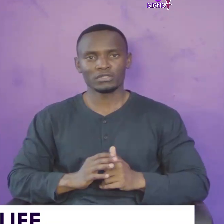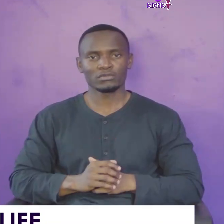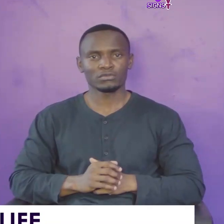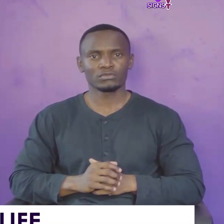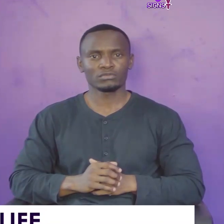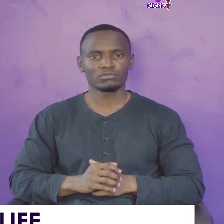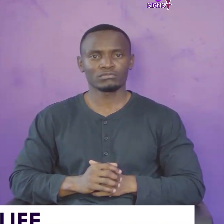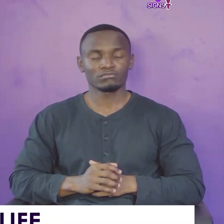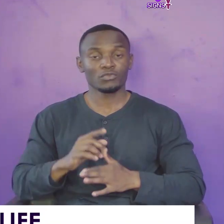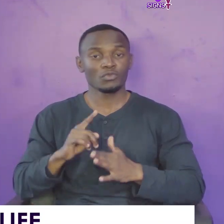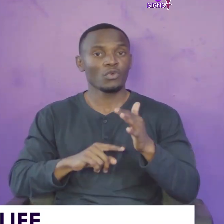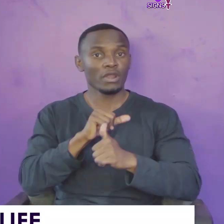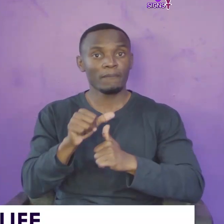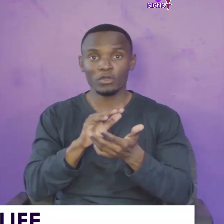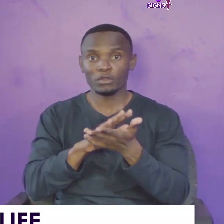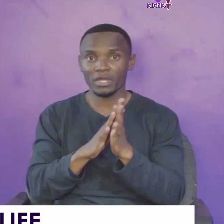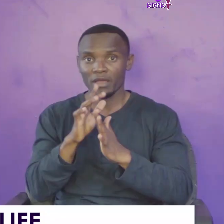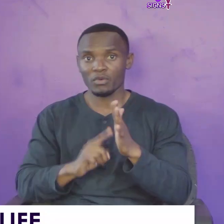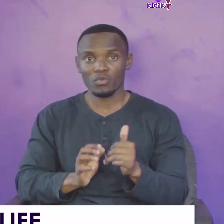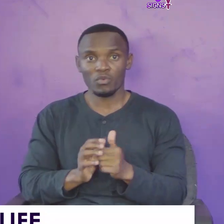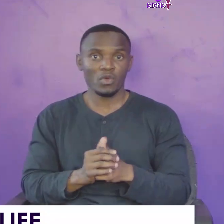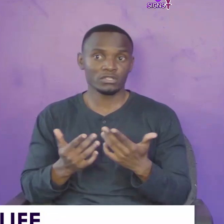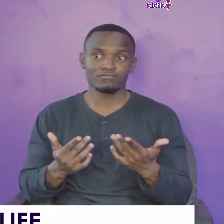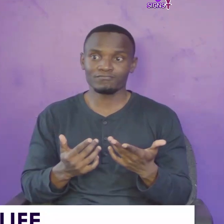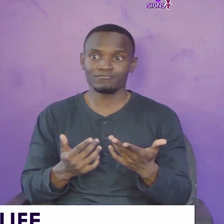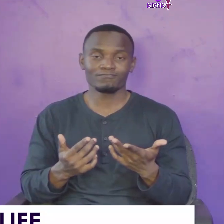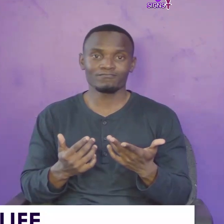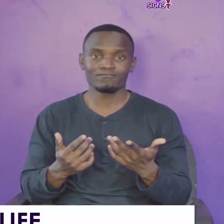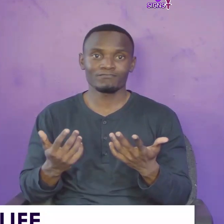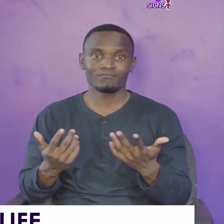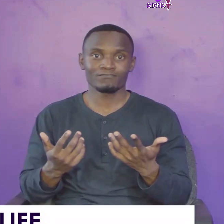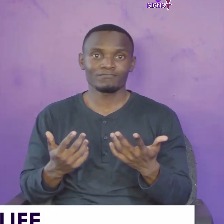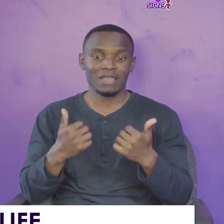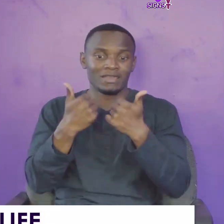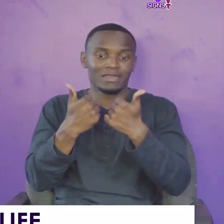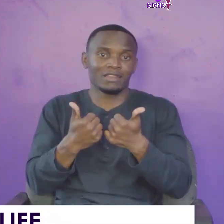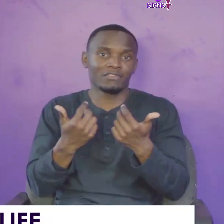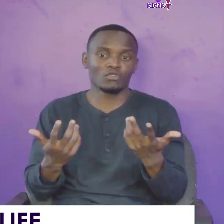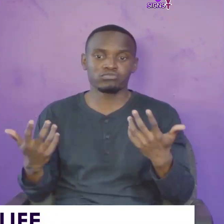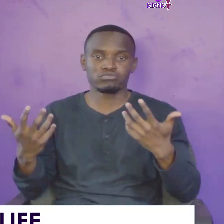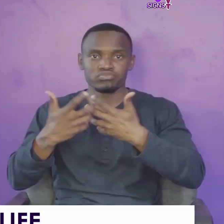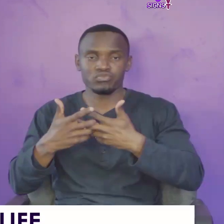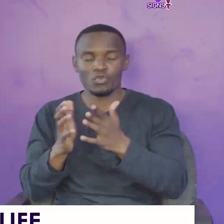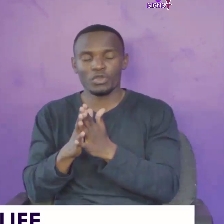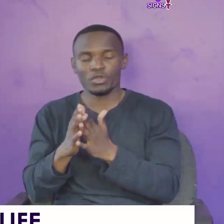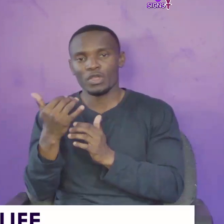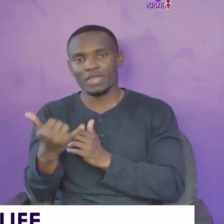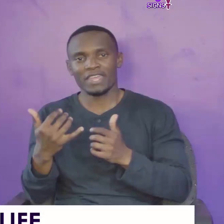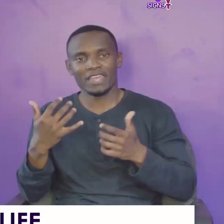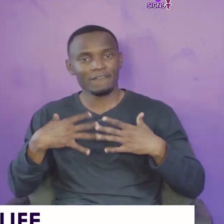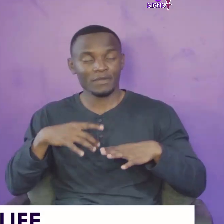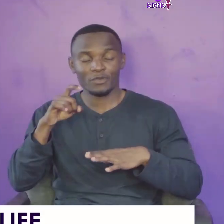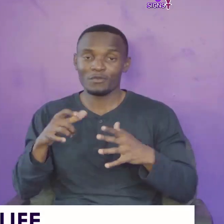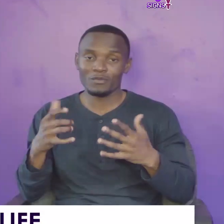There is so much young people in the continent right now. You need to adapt to their language, adapt to who they are. If you want